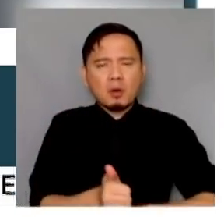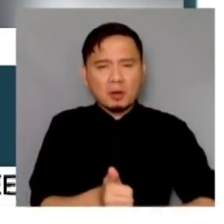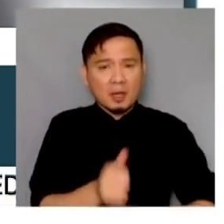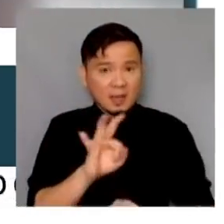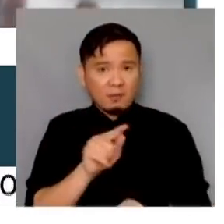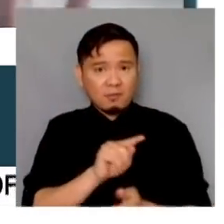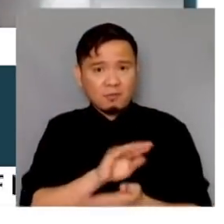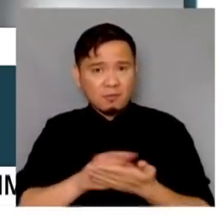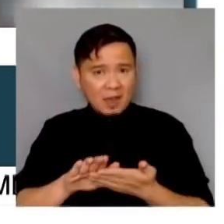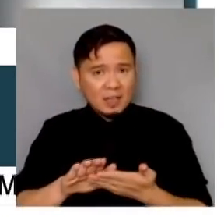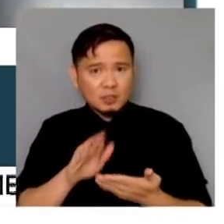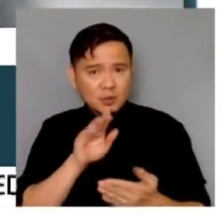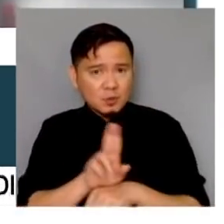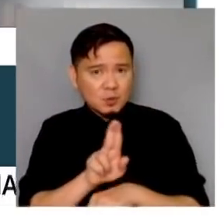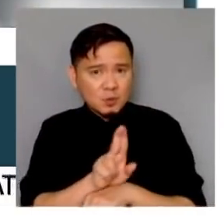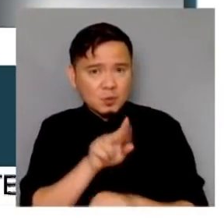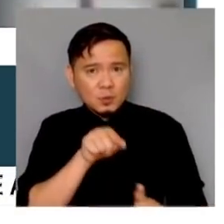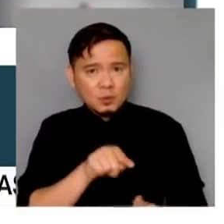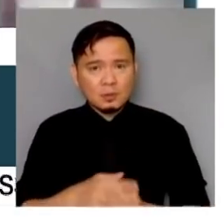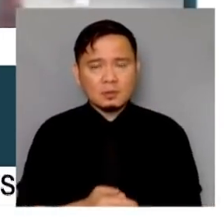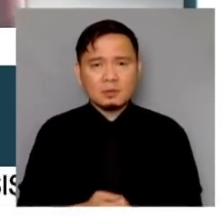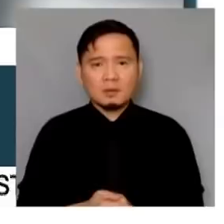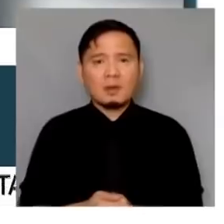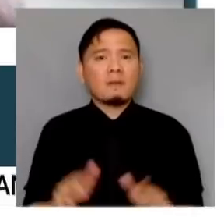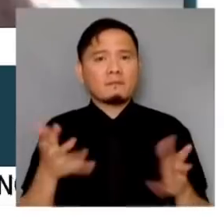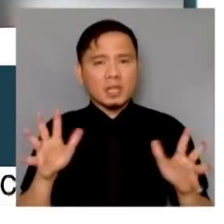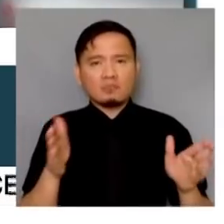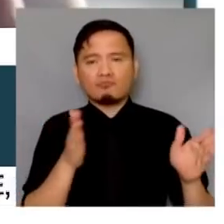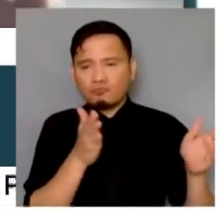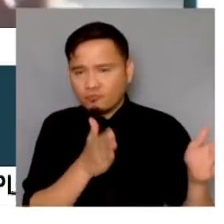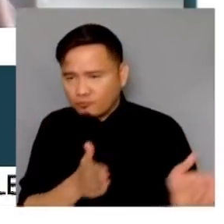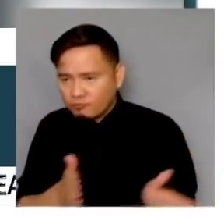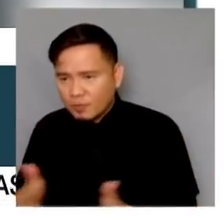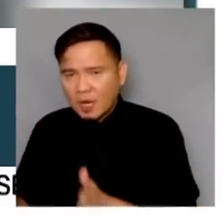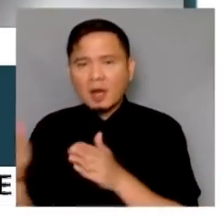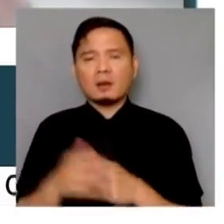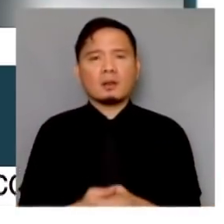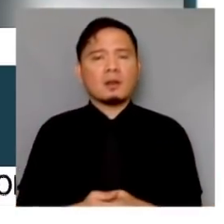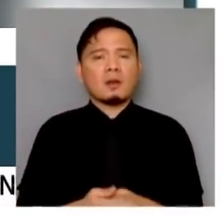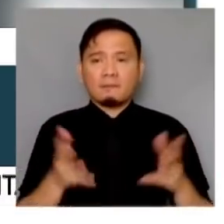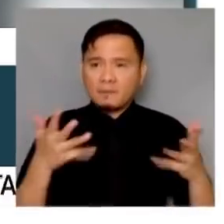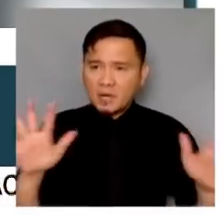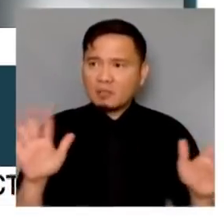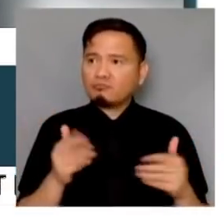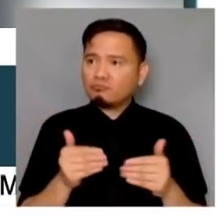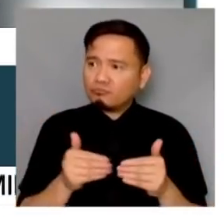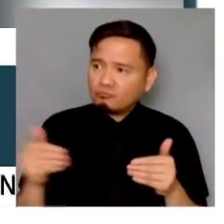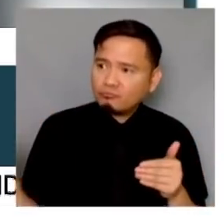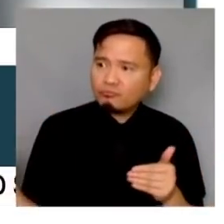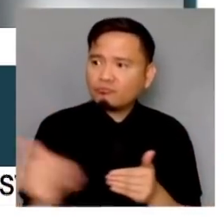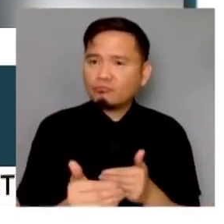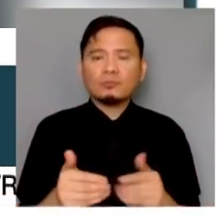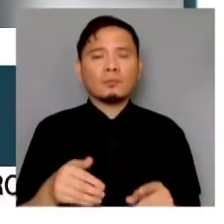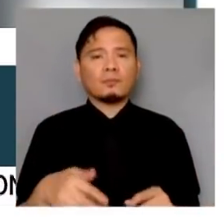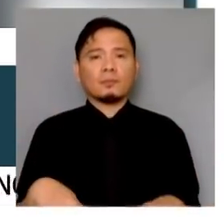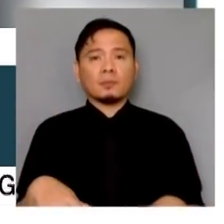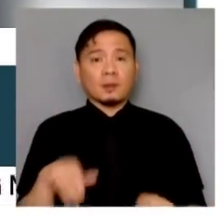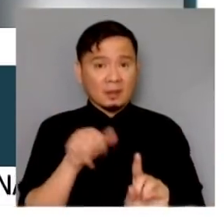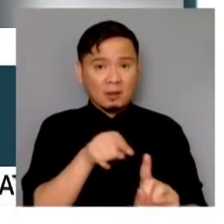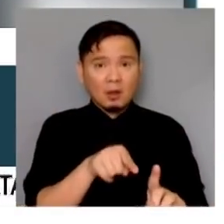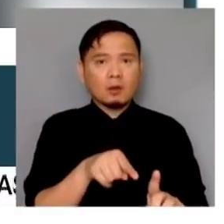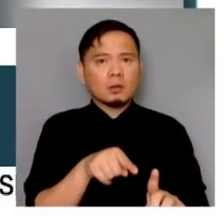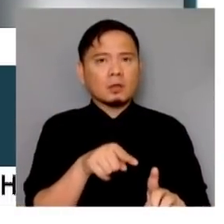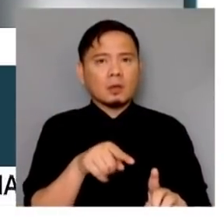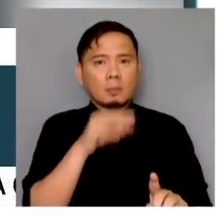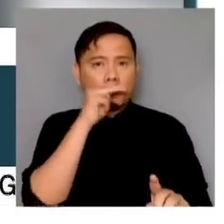So we have done our homework. We are ready to execute it. Kailangan manalo lang po ang Team Pacquiao.